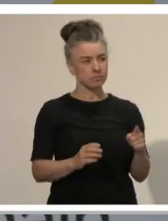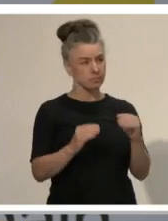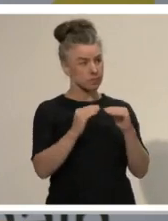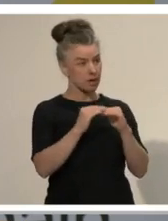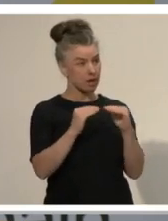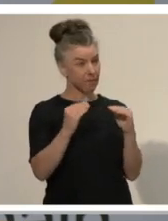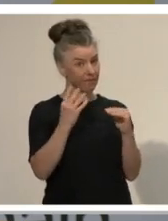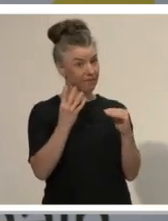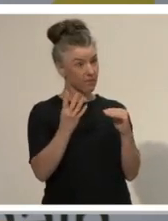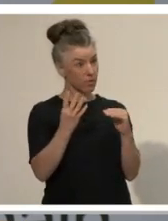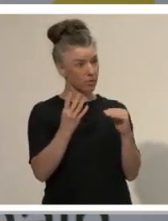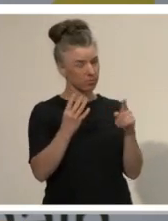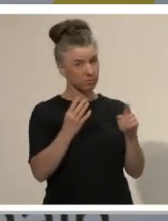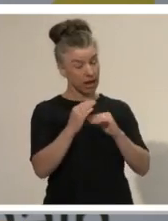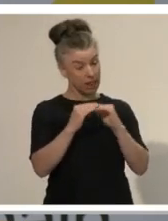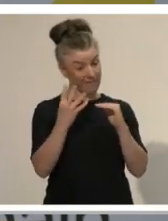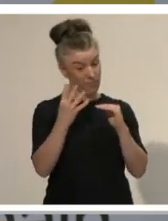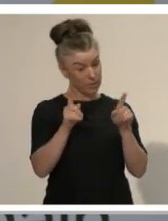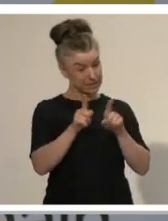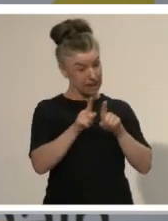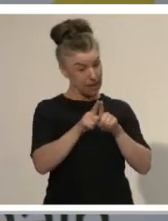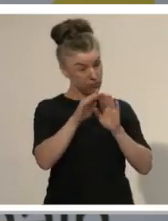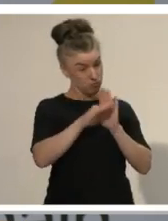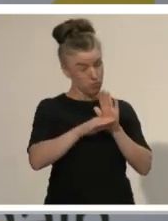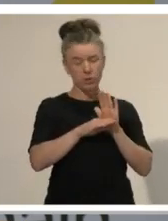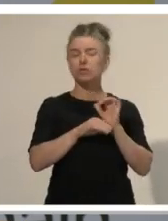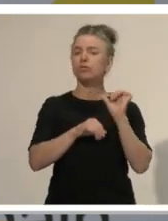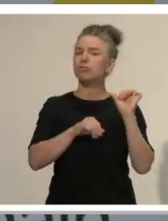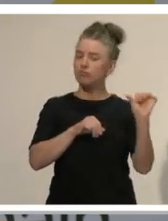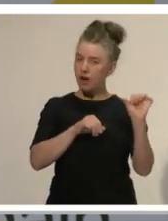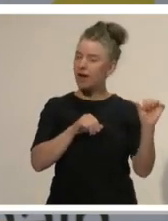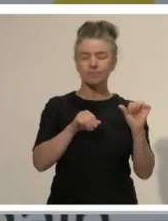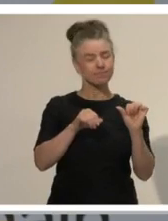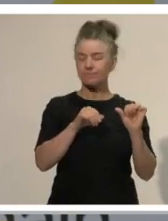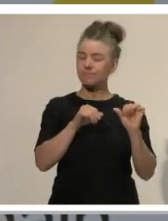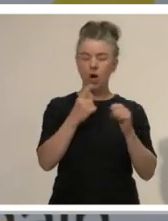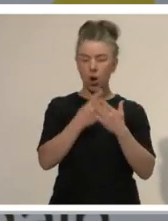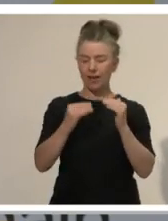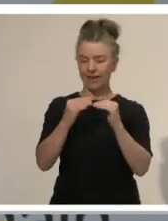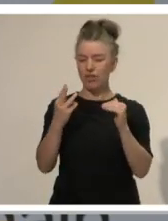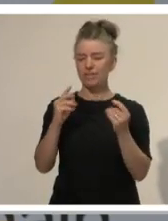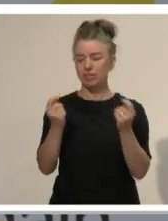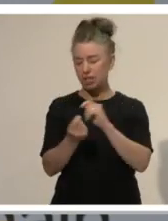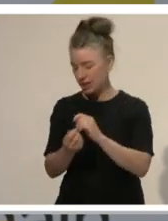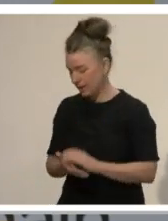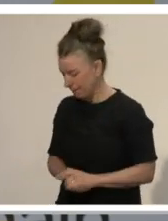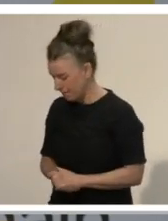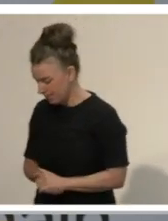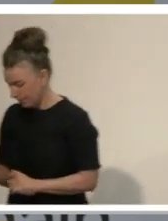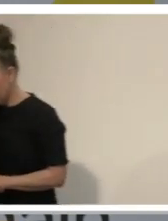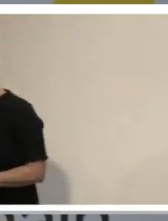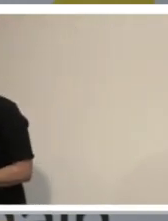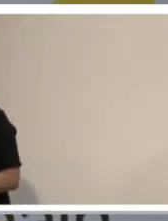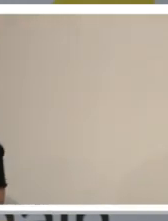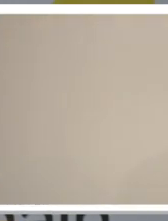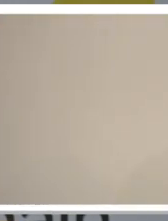that right? Sorry? There are no changes in that No regard? changes under level 4, that's an intention under level 3. Why did you were speaking before about